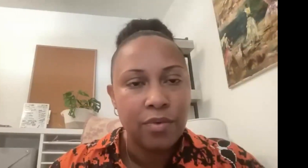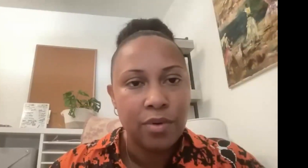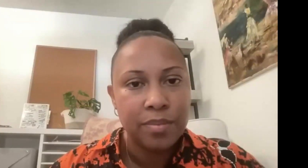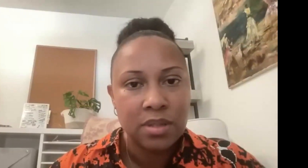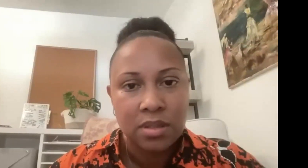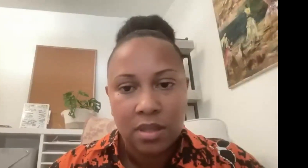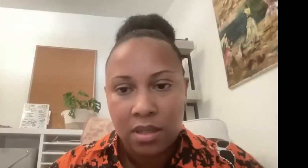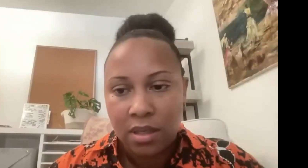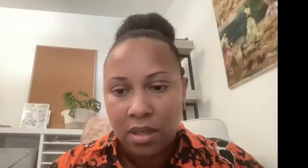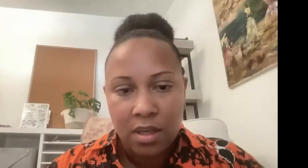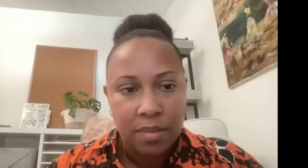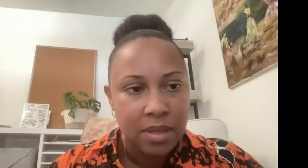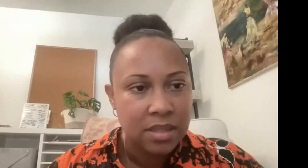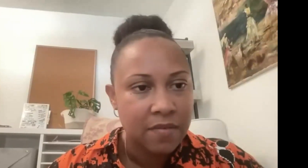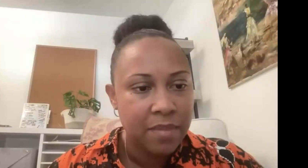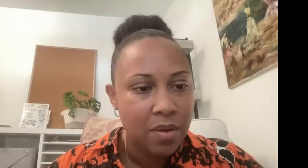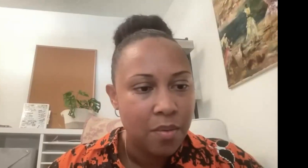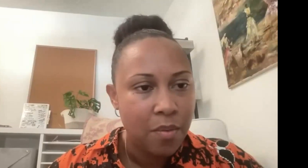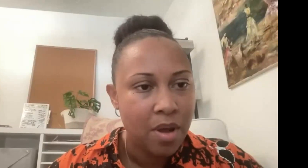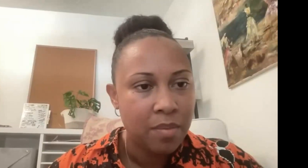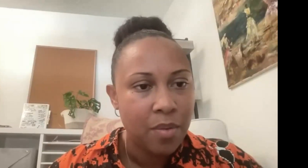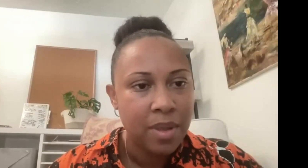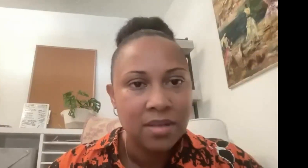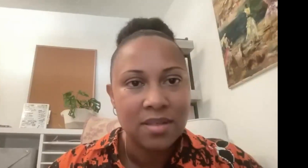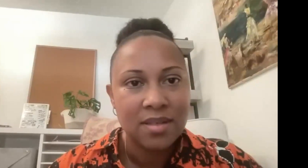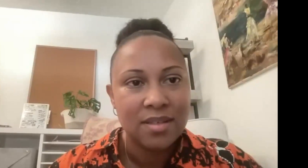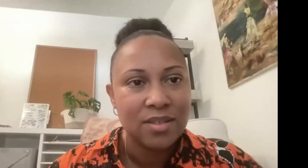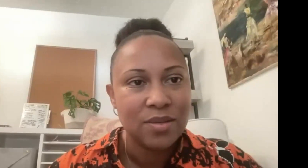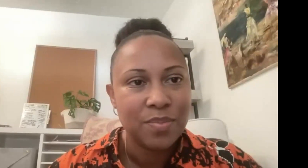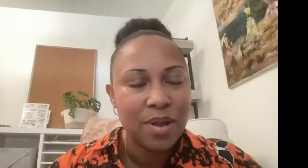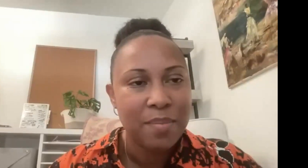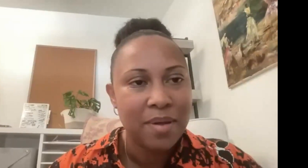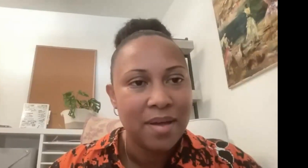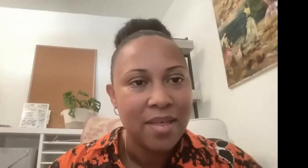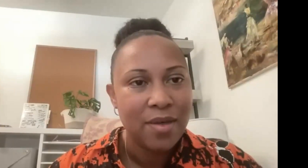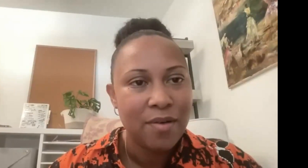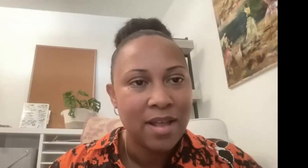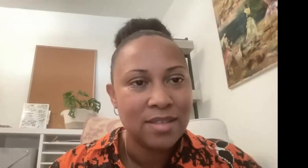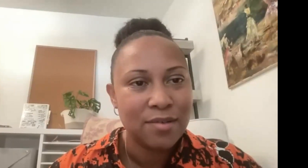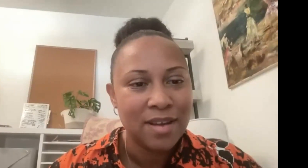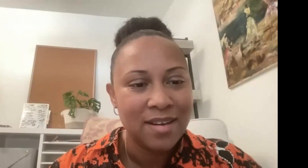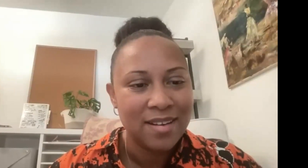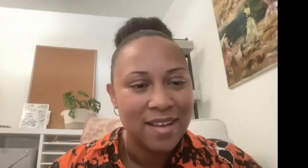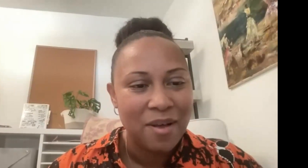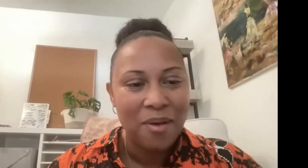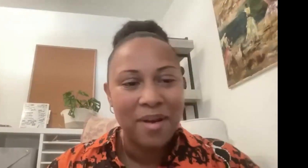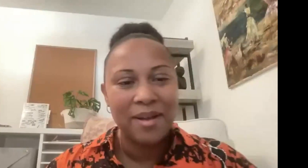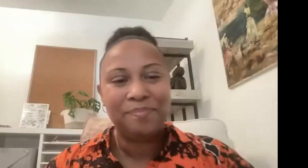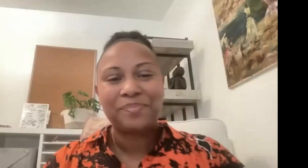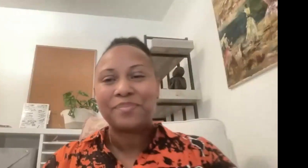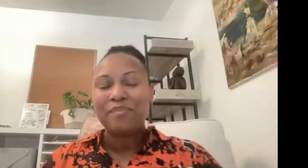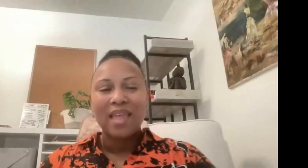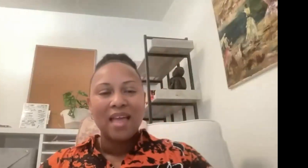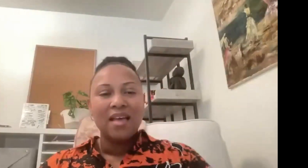breakout rooms. Please give me one moment to pull up the right screen. All